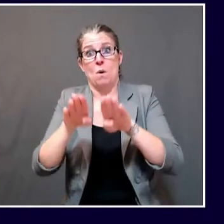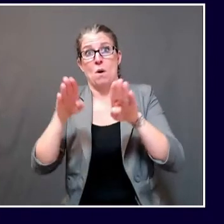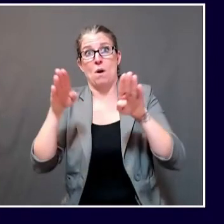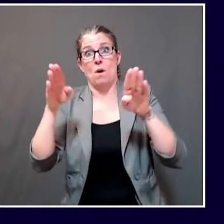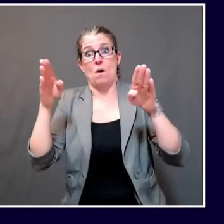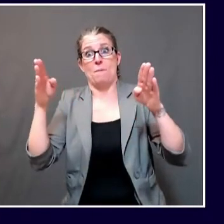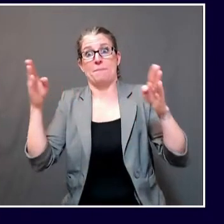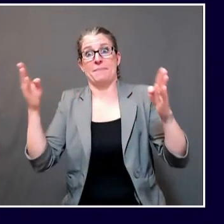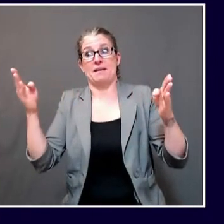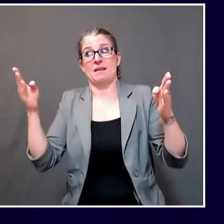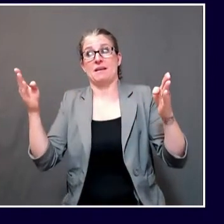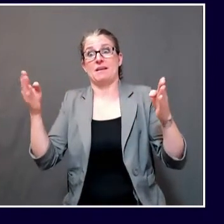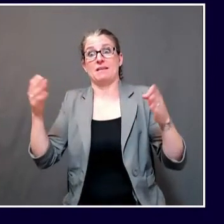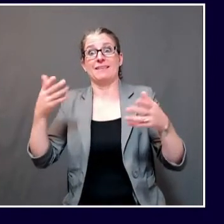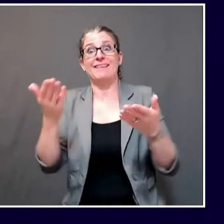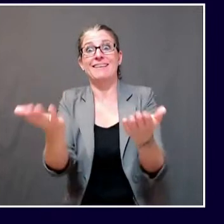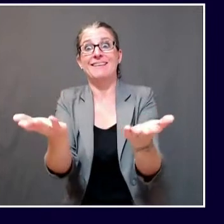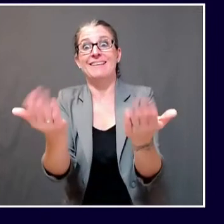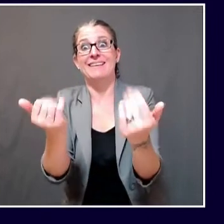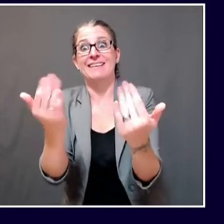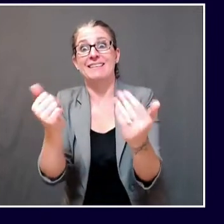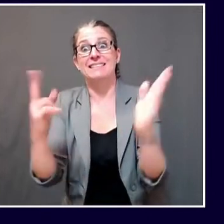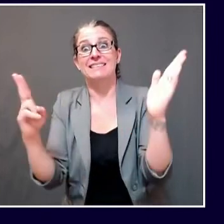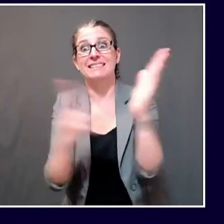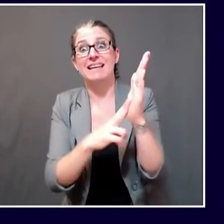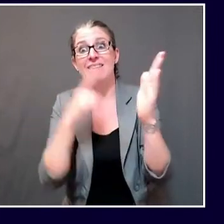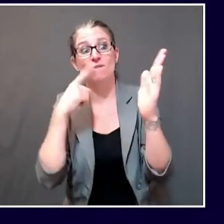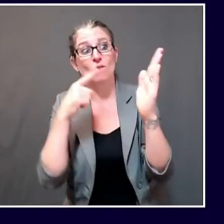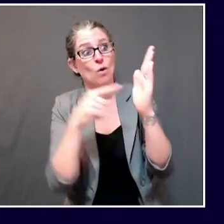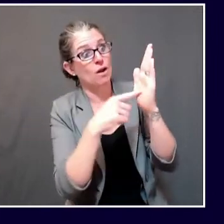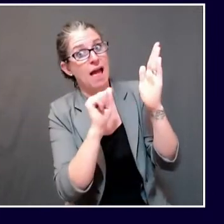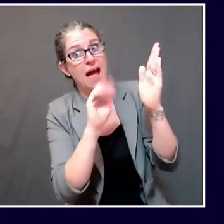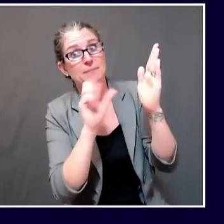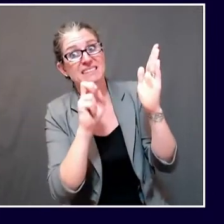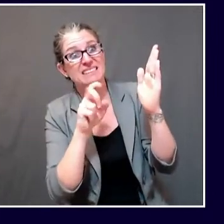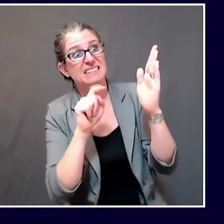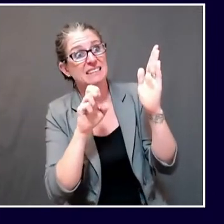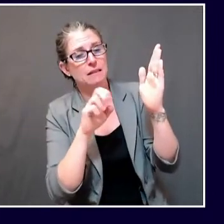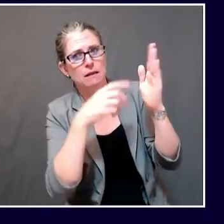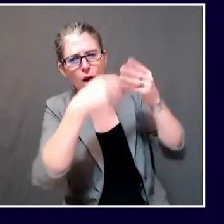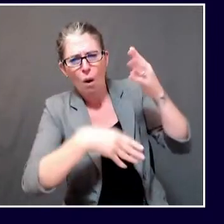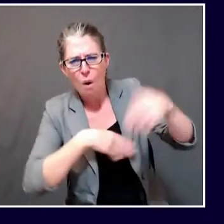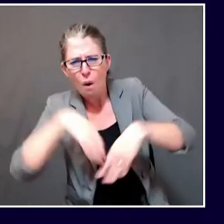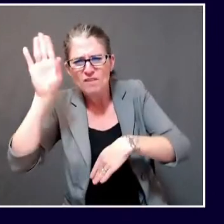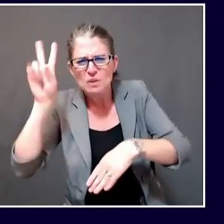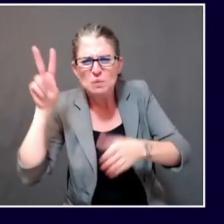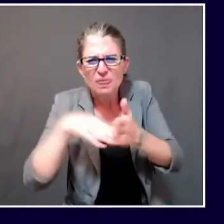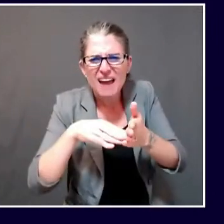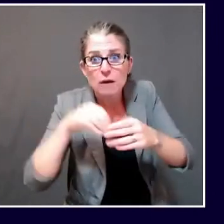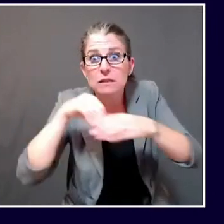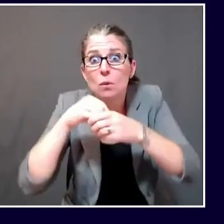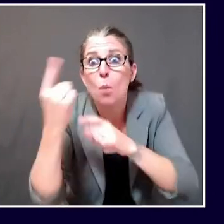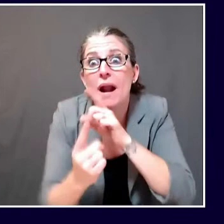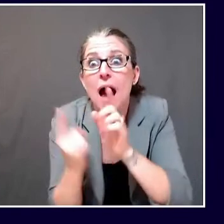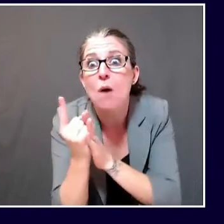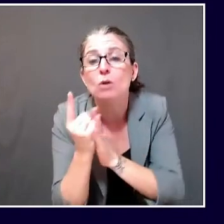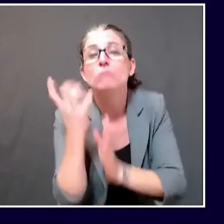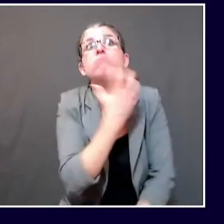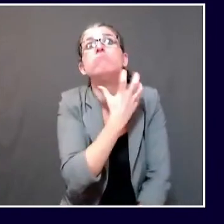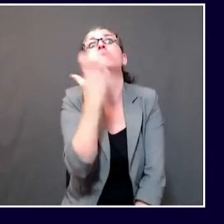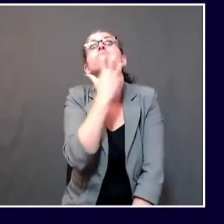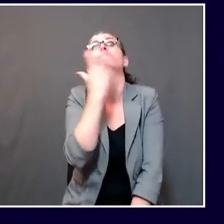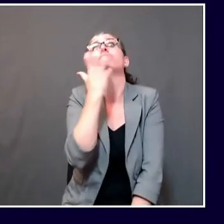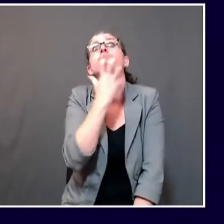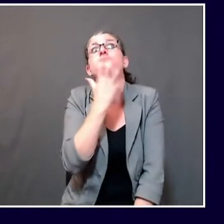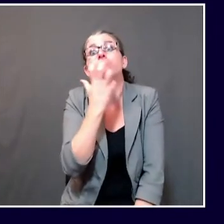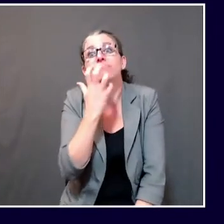safely. Now, already we have both in-person absentee voting during your town hall's office hours before election day, and